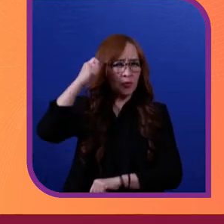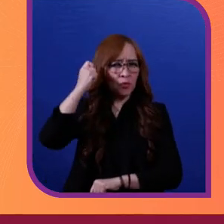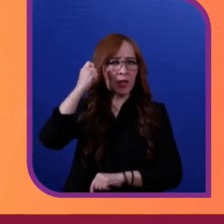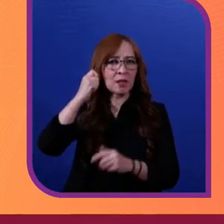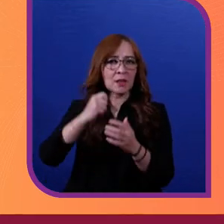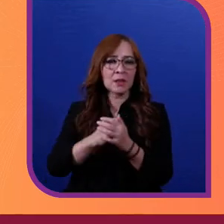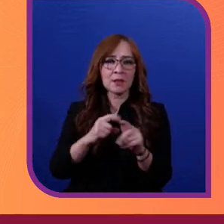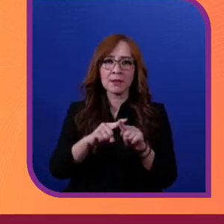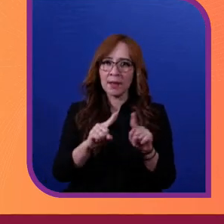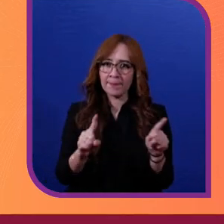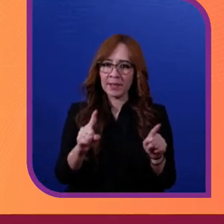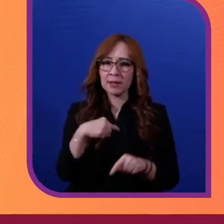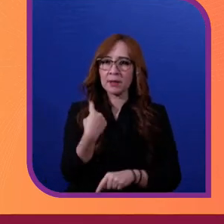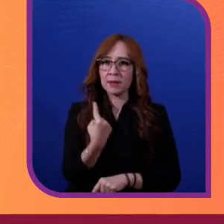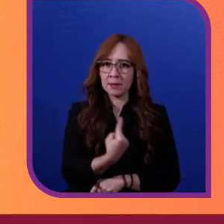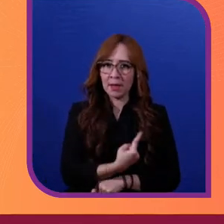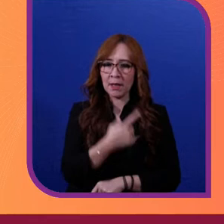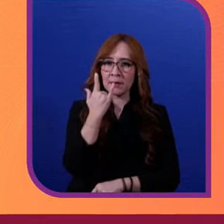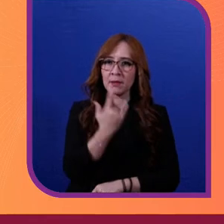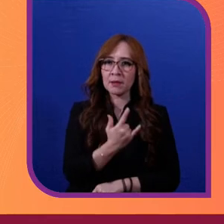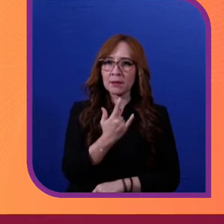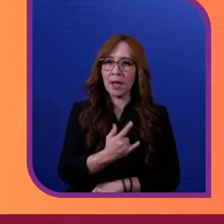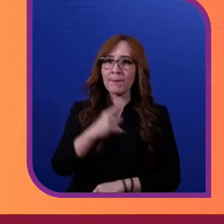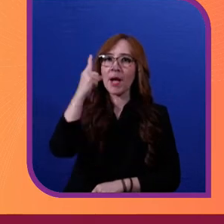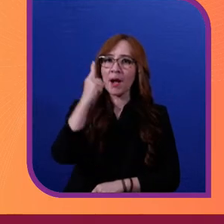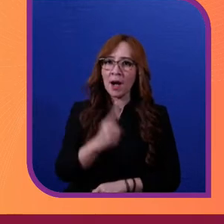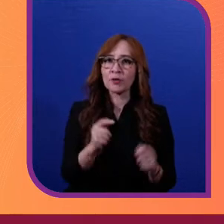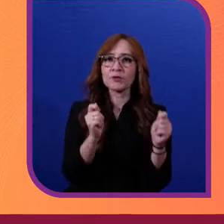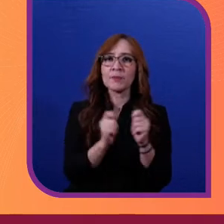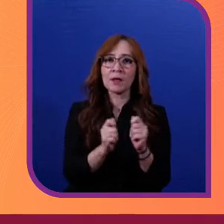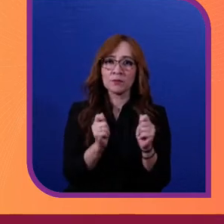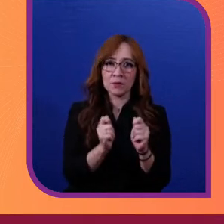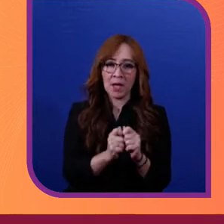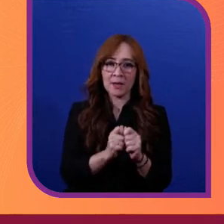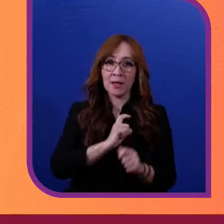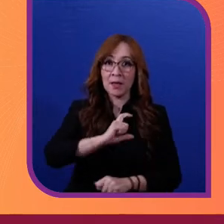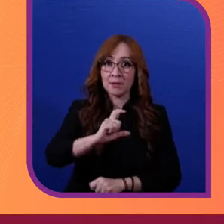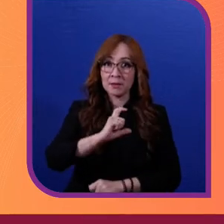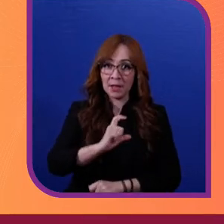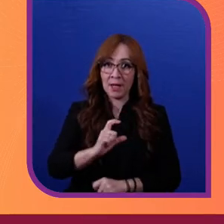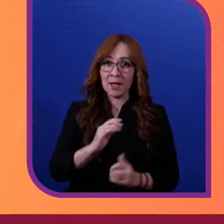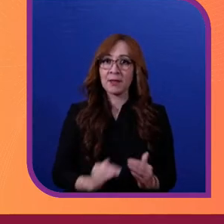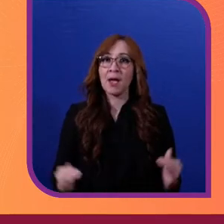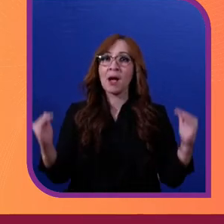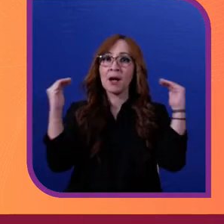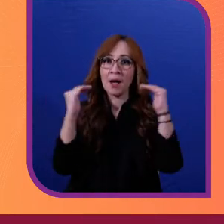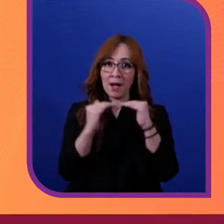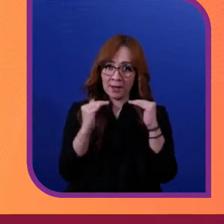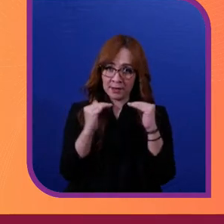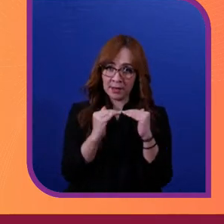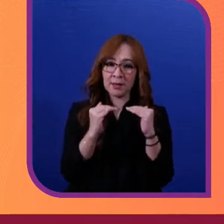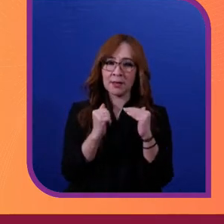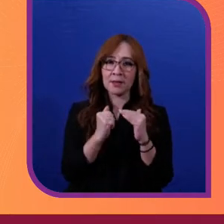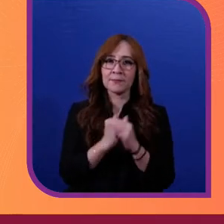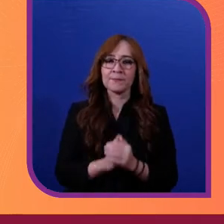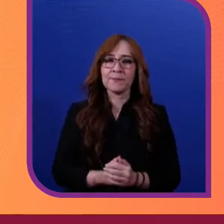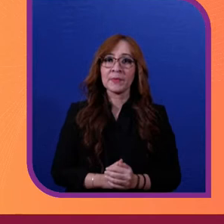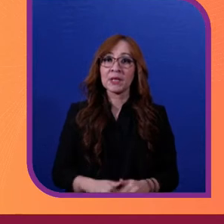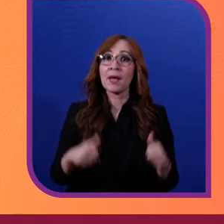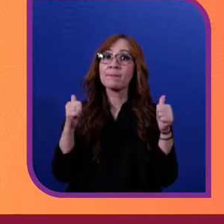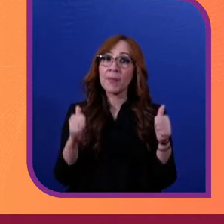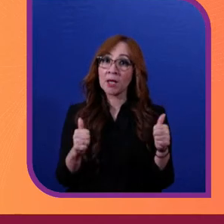conducted in fairway nnnnn fortunately ya pintu myview